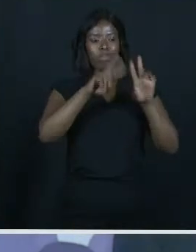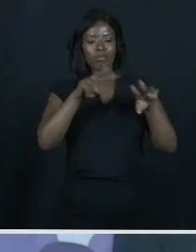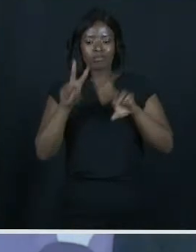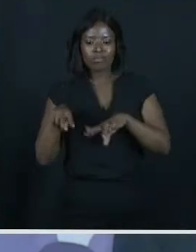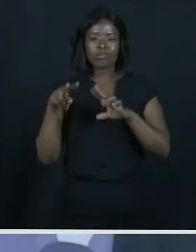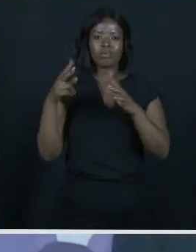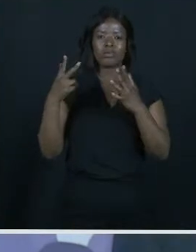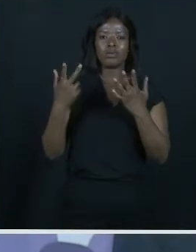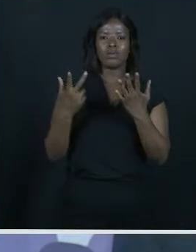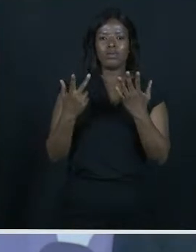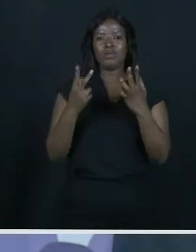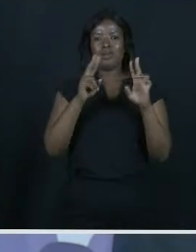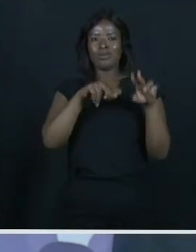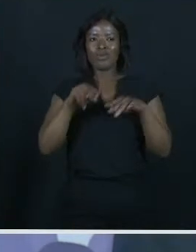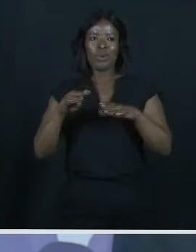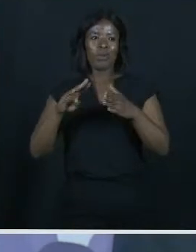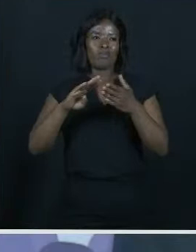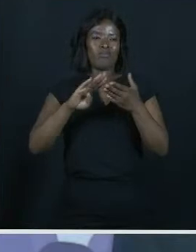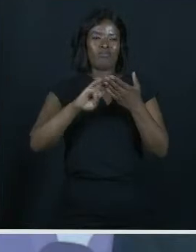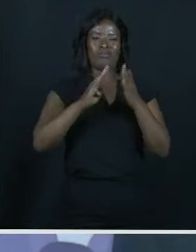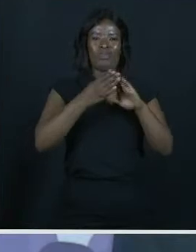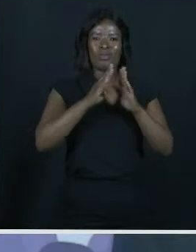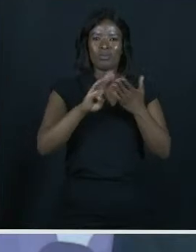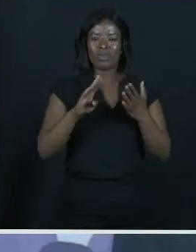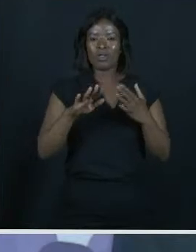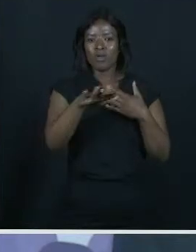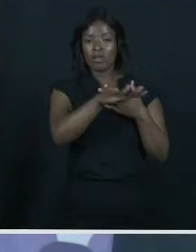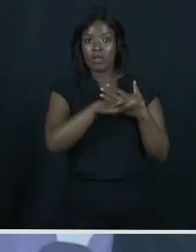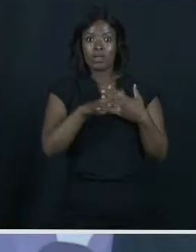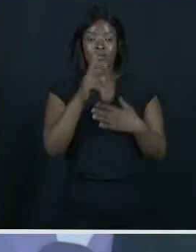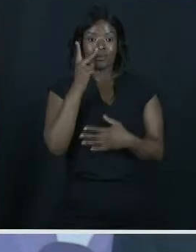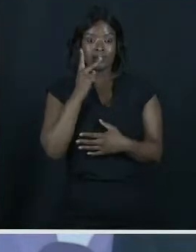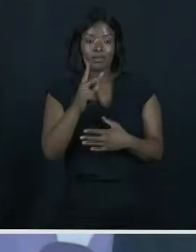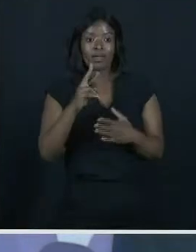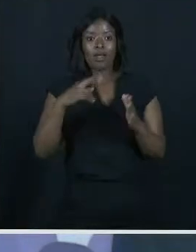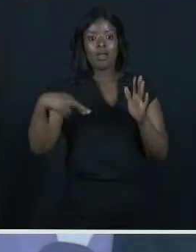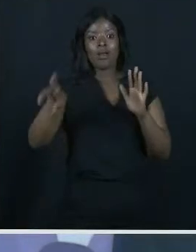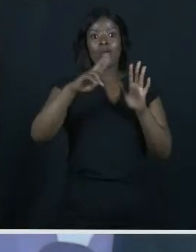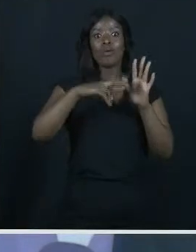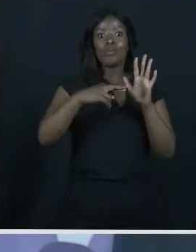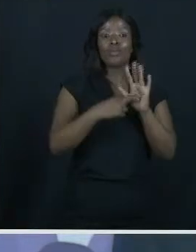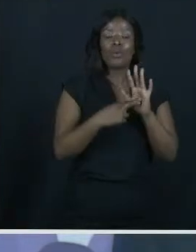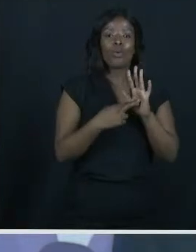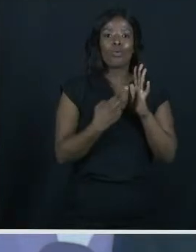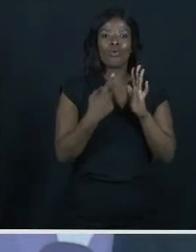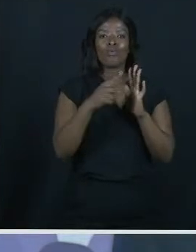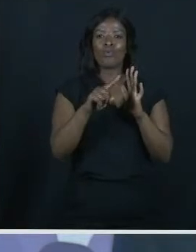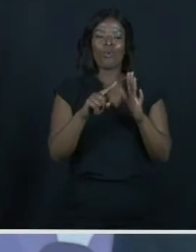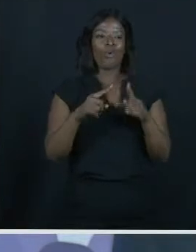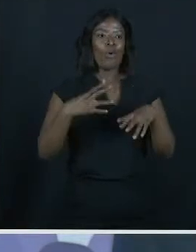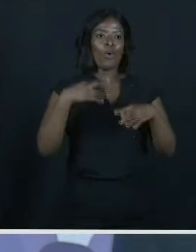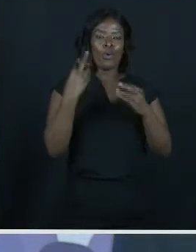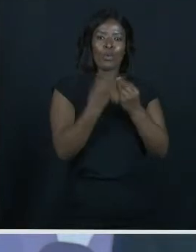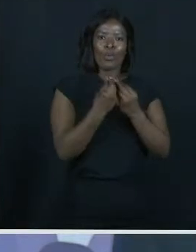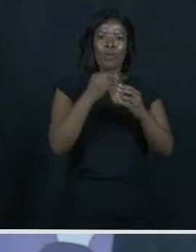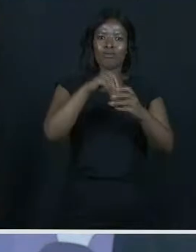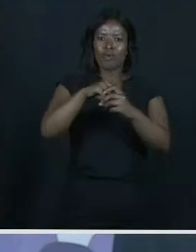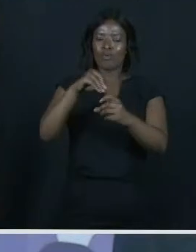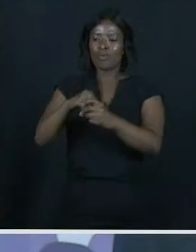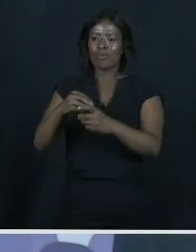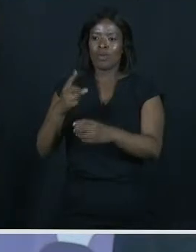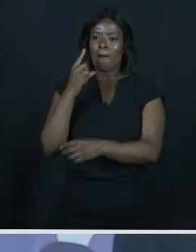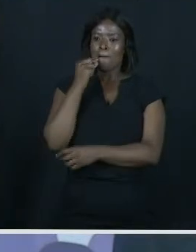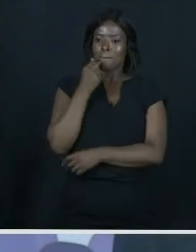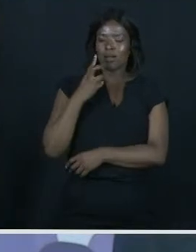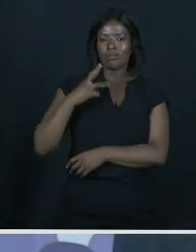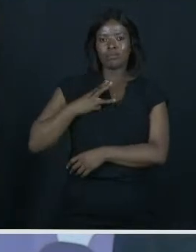gender inequalities and gender-based violence, and to realize the role that we all play in this regard, men and women,